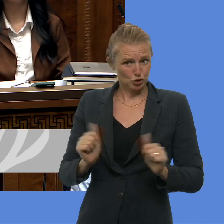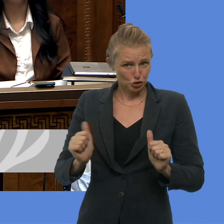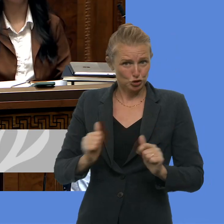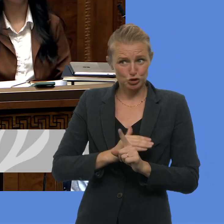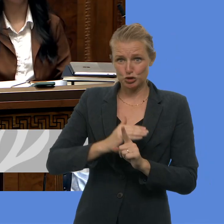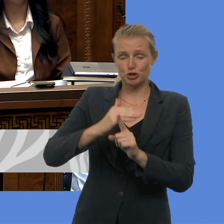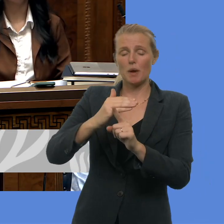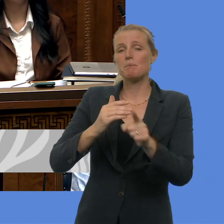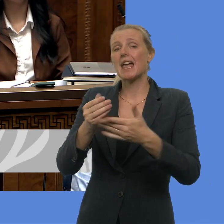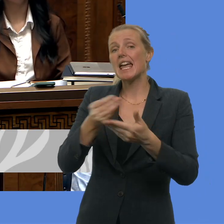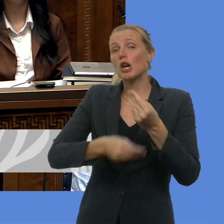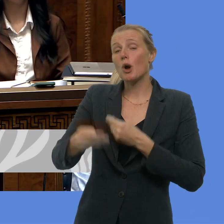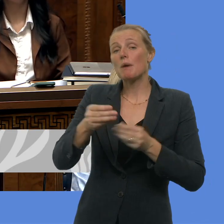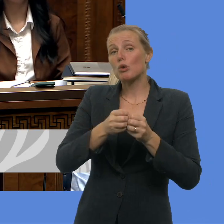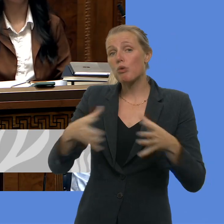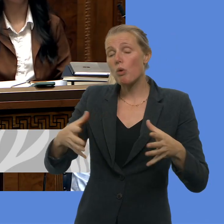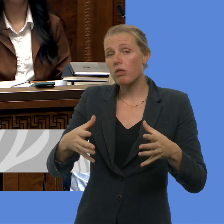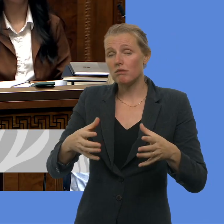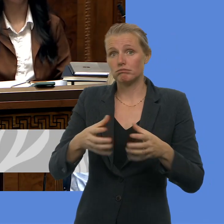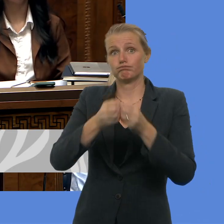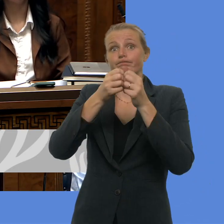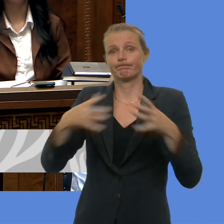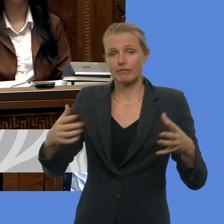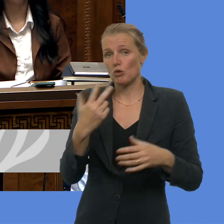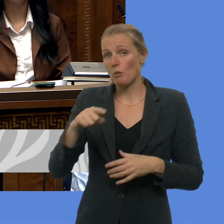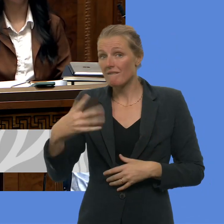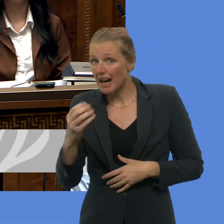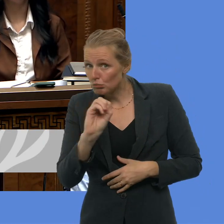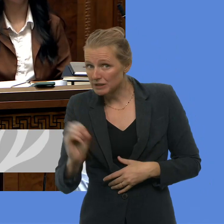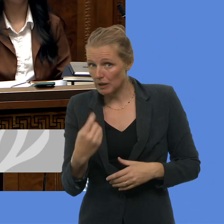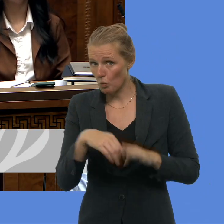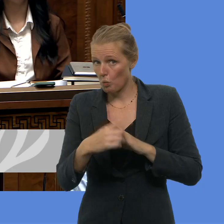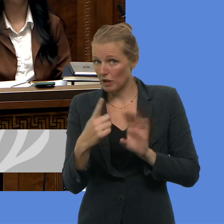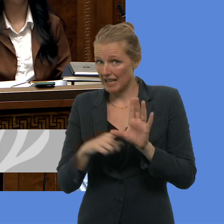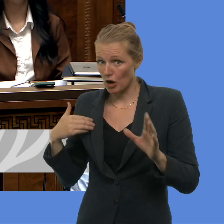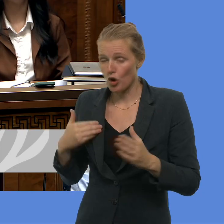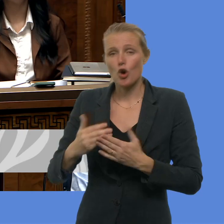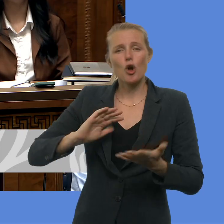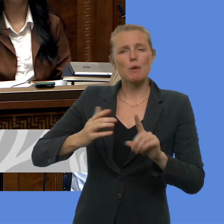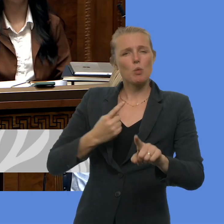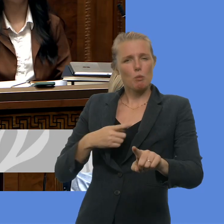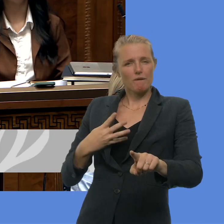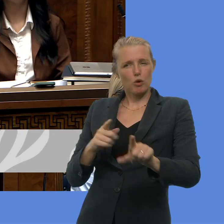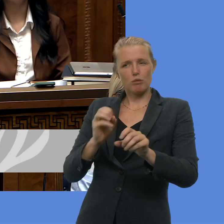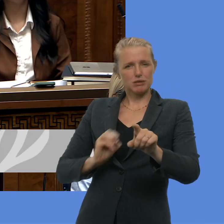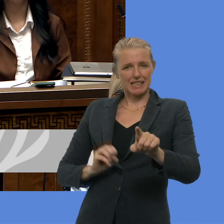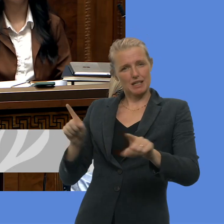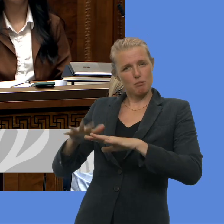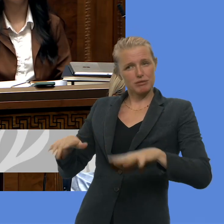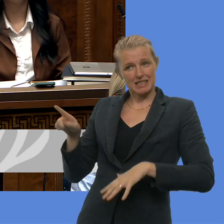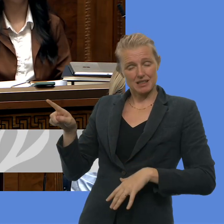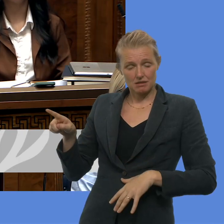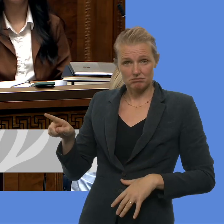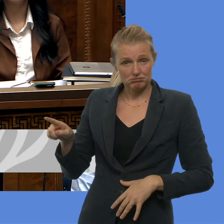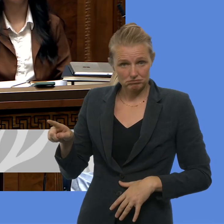economic growth is estimated to have increased by 3.5% over the last year, and that compares to 1.4% in Britain. So I